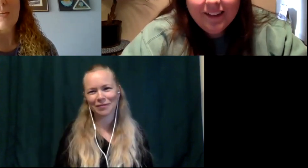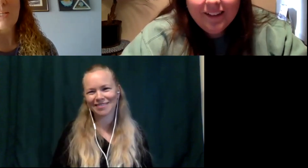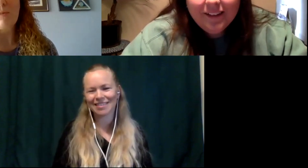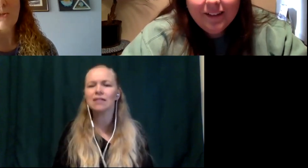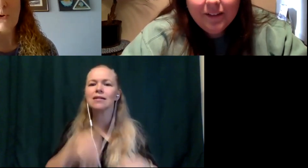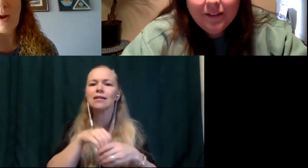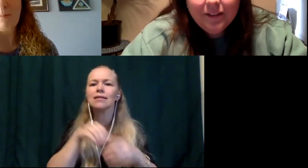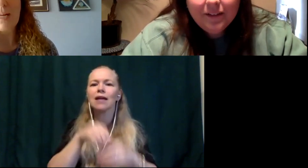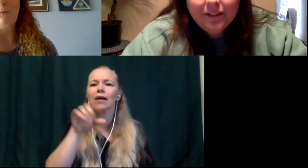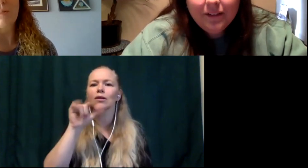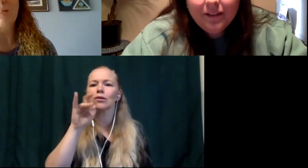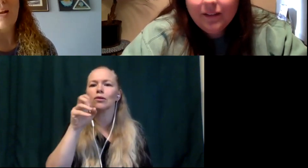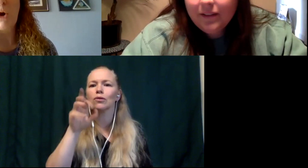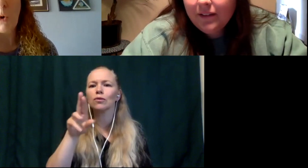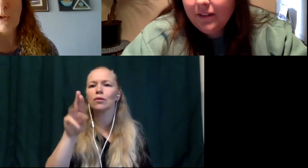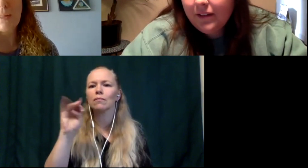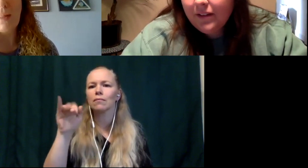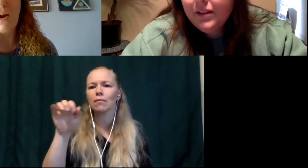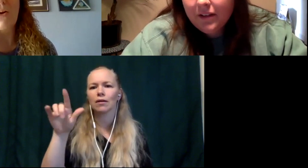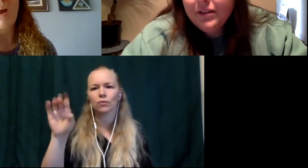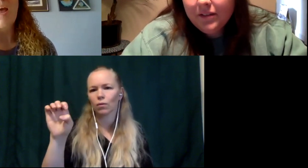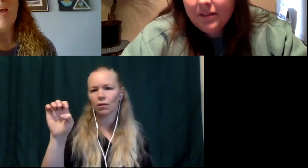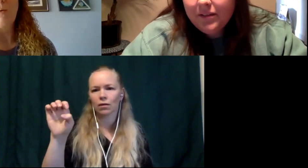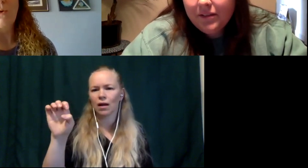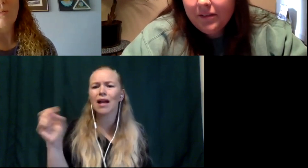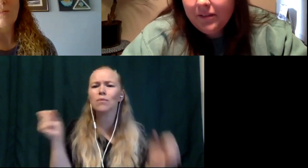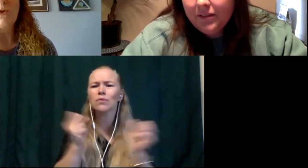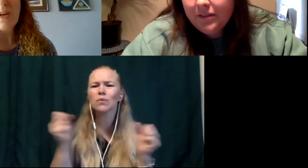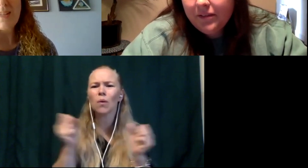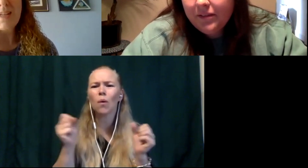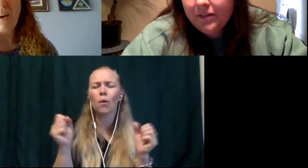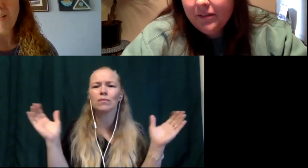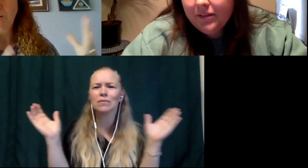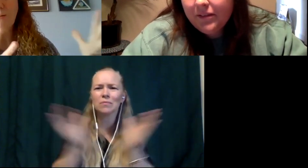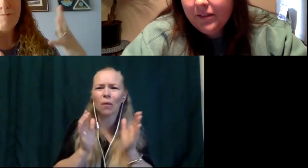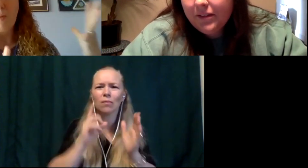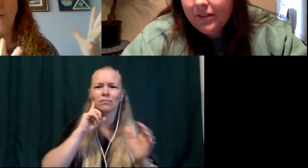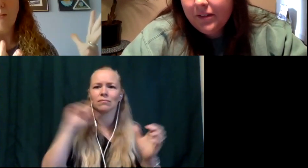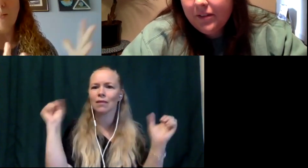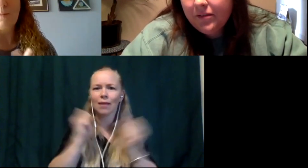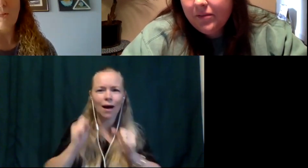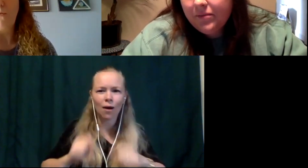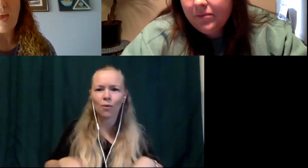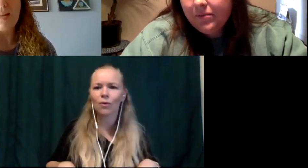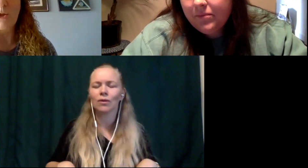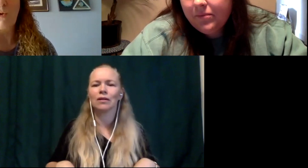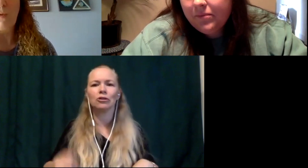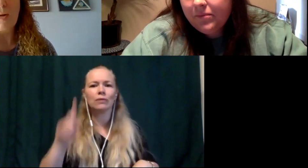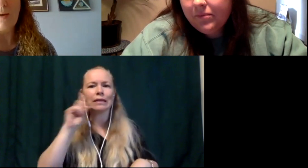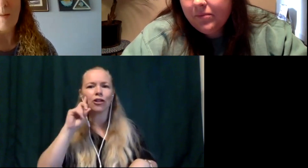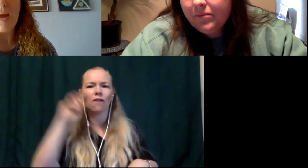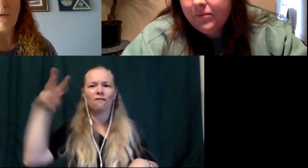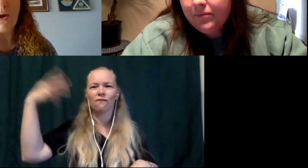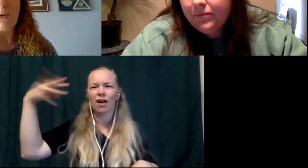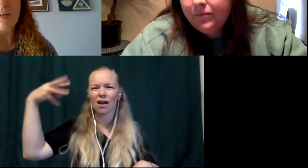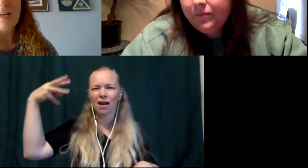module because they were so cramped, and it was kind of cold in there, and it was noisy. All these systems and fans were running